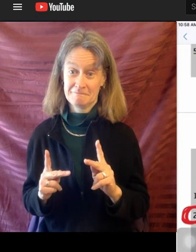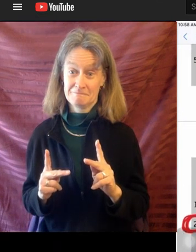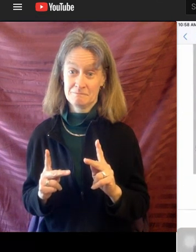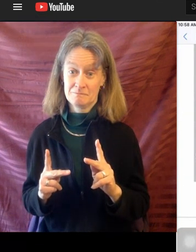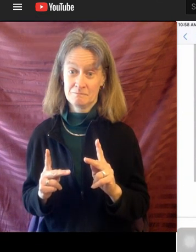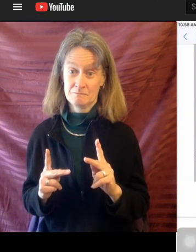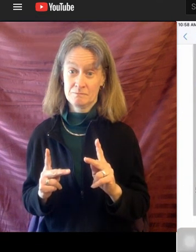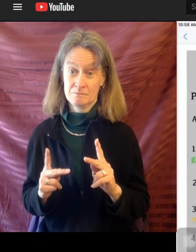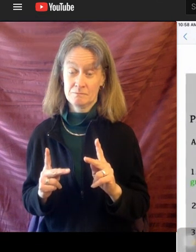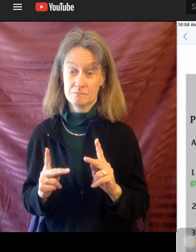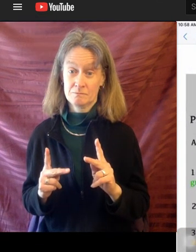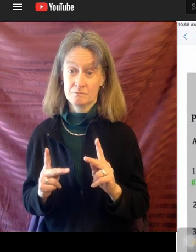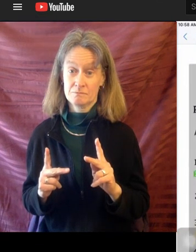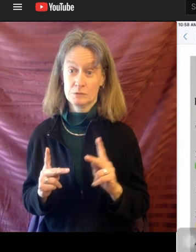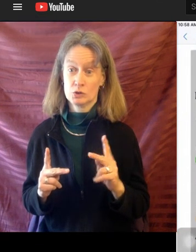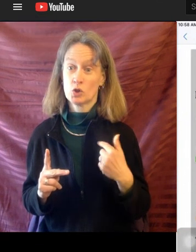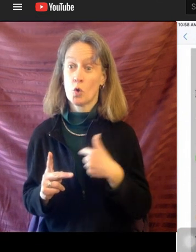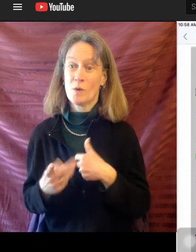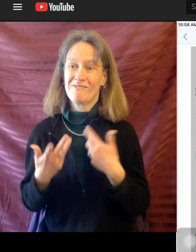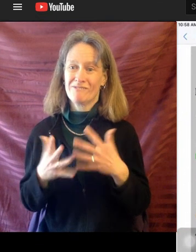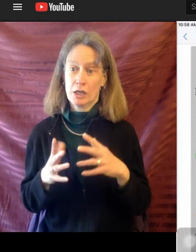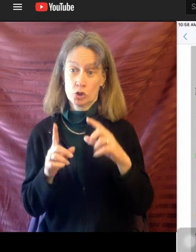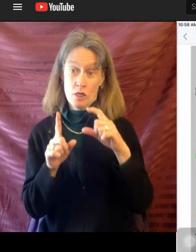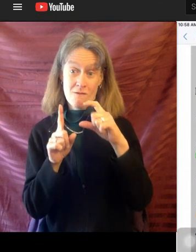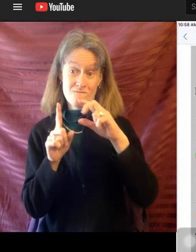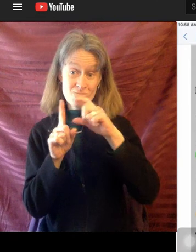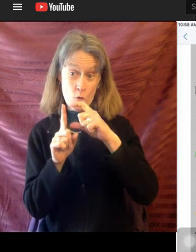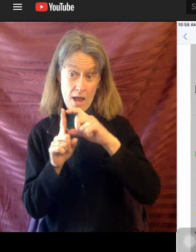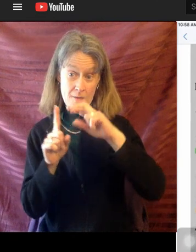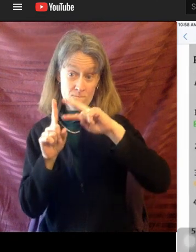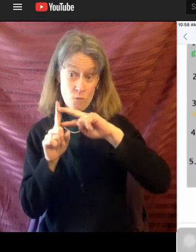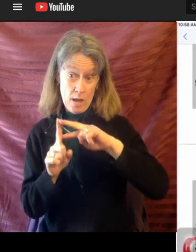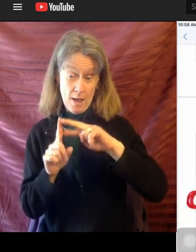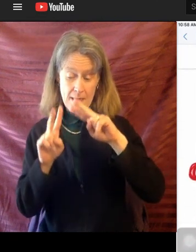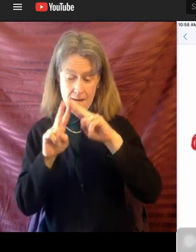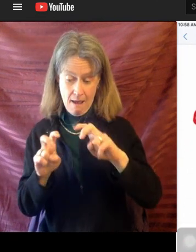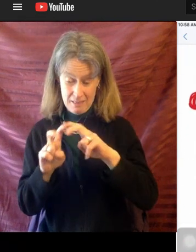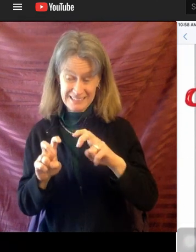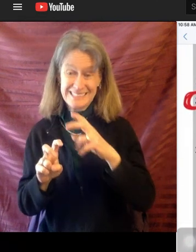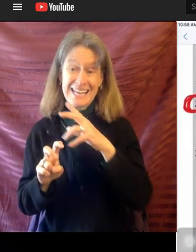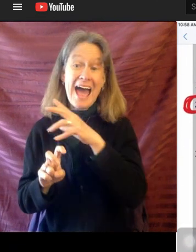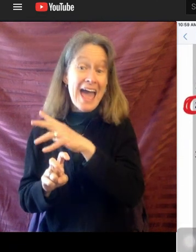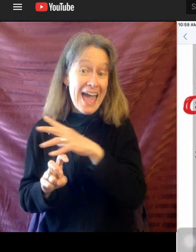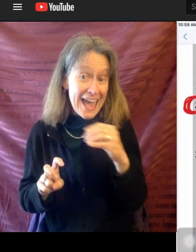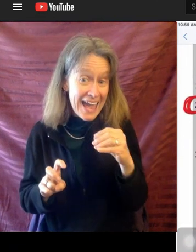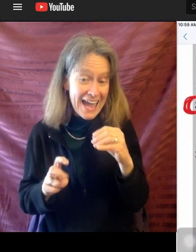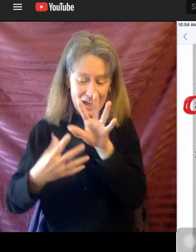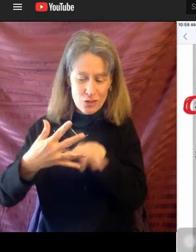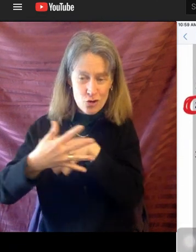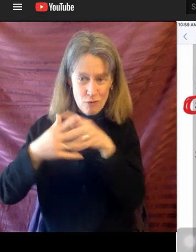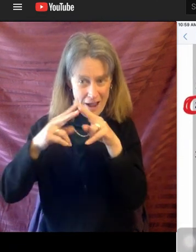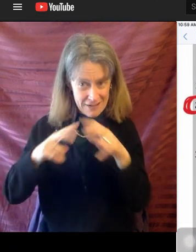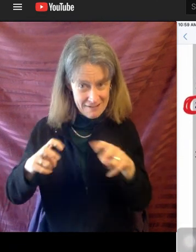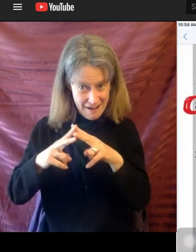So we've done our vocab analysis and we've done our graph